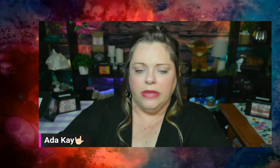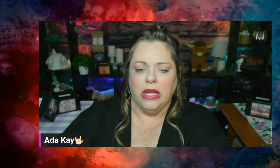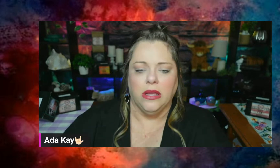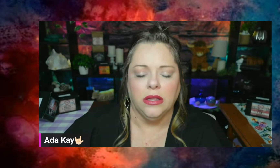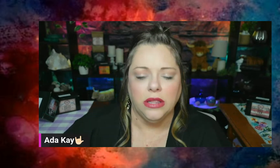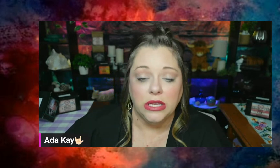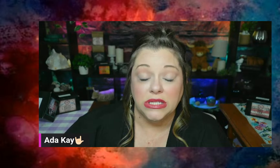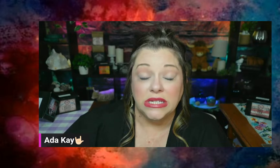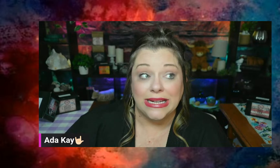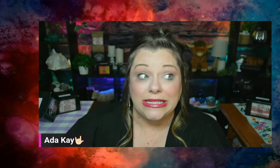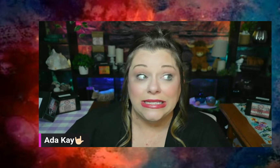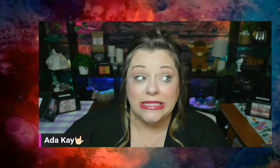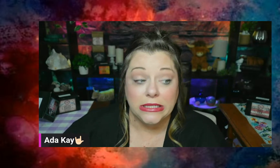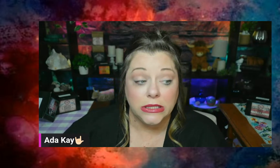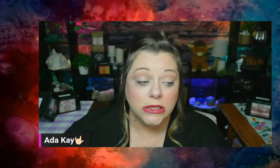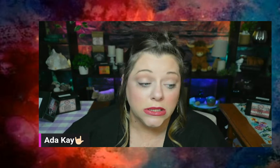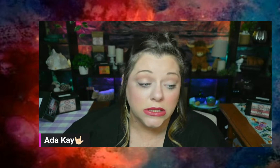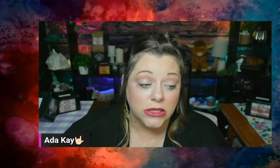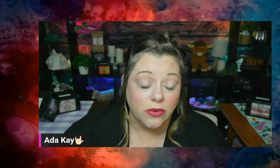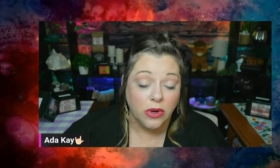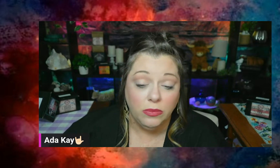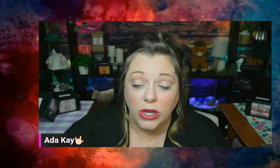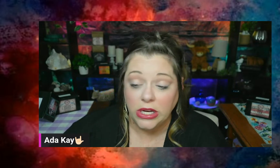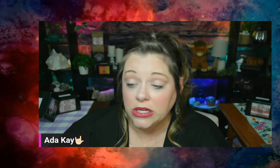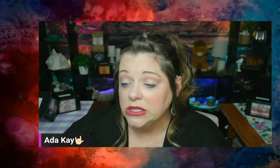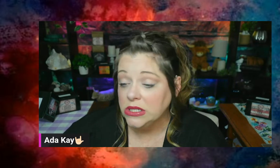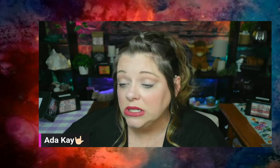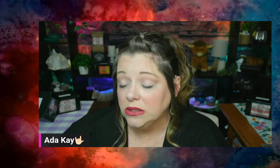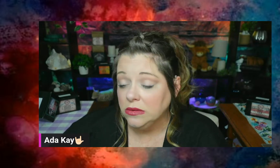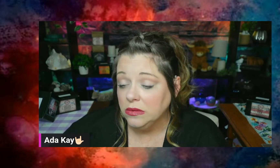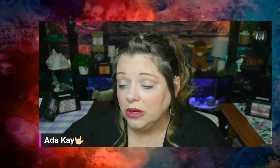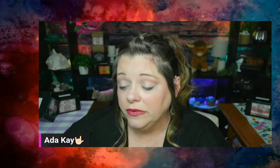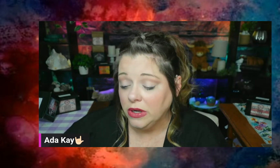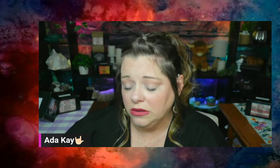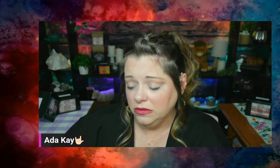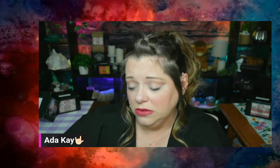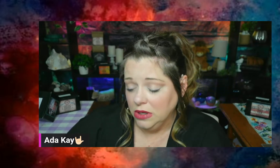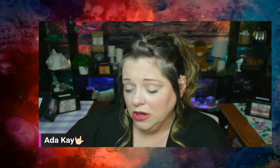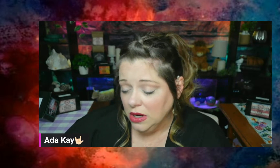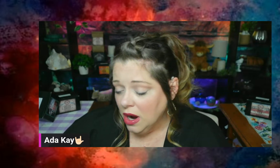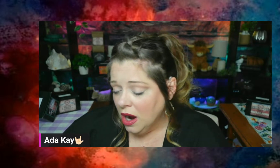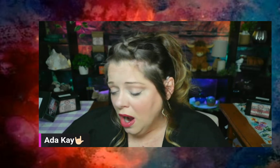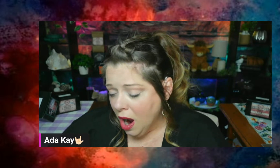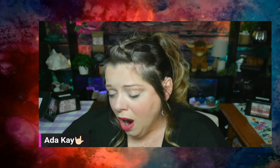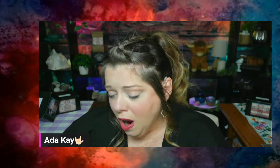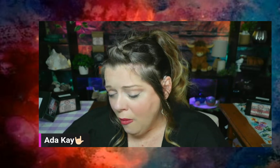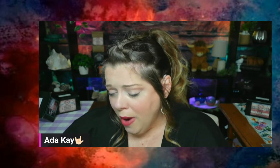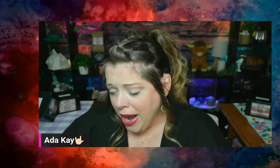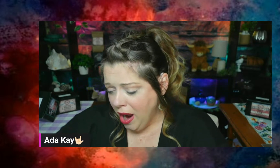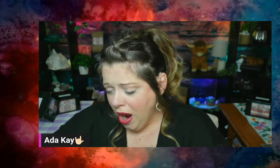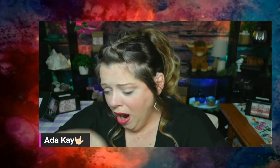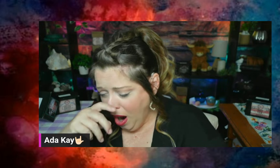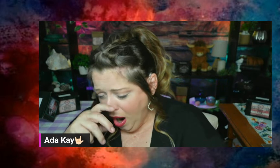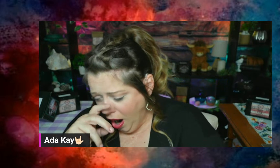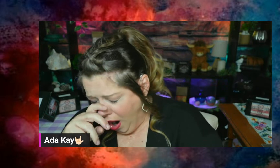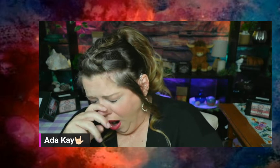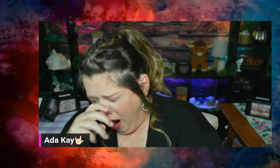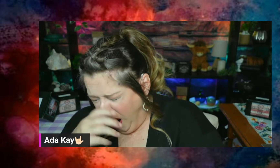Okay, I got a thing tonight, so I'm waiting to see. I've got. Oh my